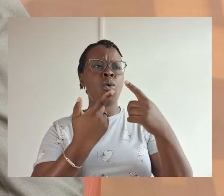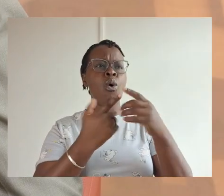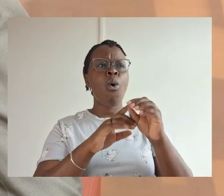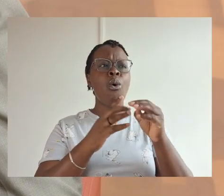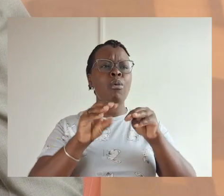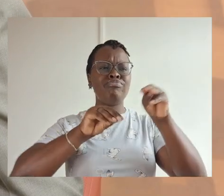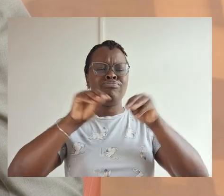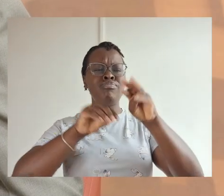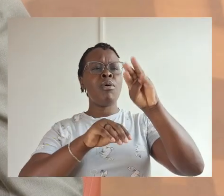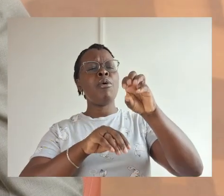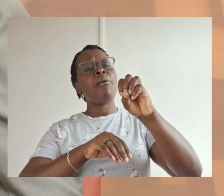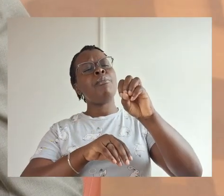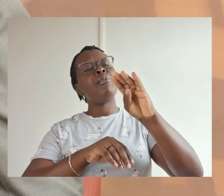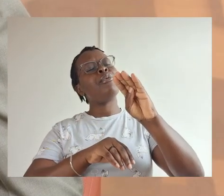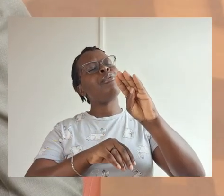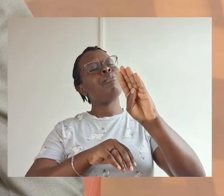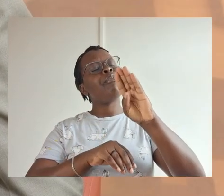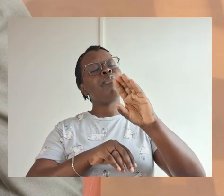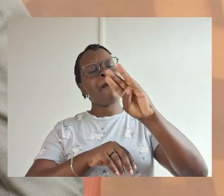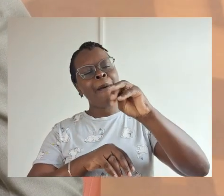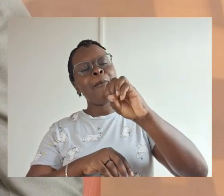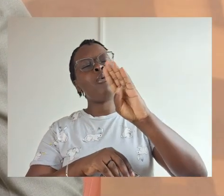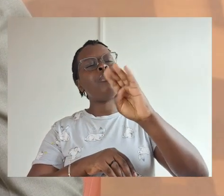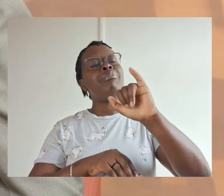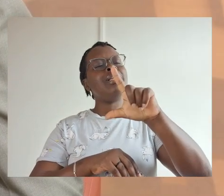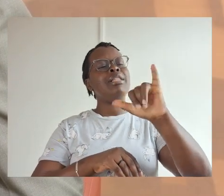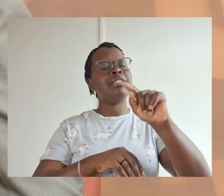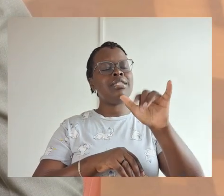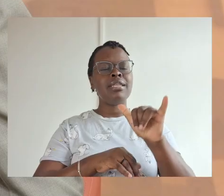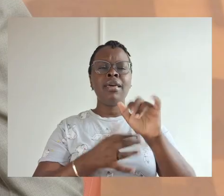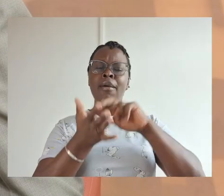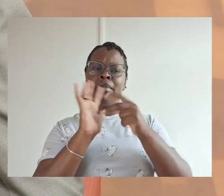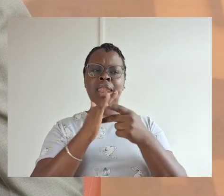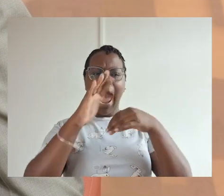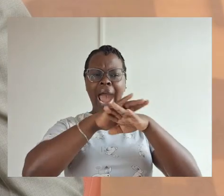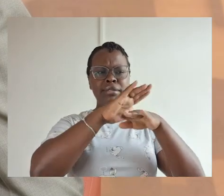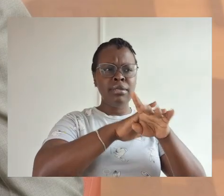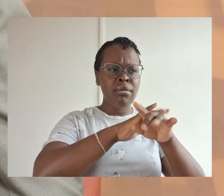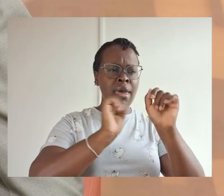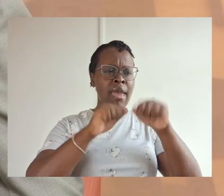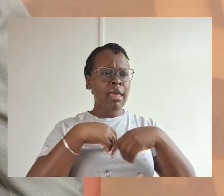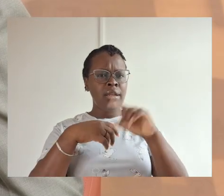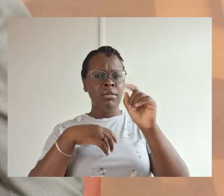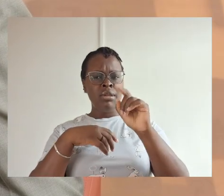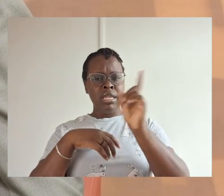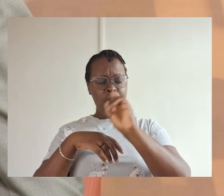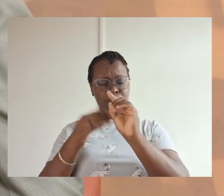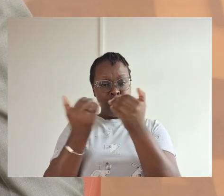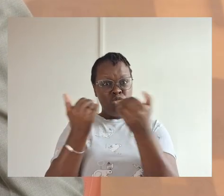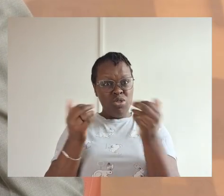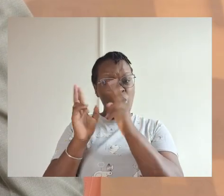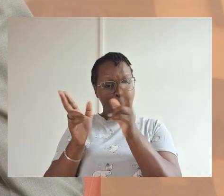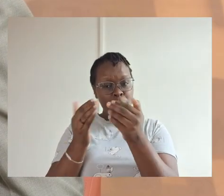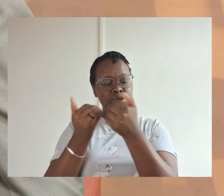the movement, which now I don't want to go back. I think after the implementation next year of the Ushirika plan, that will be overcome.